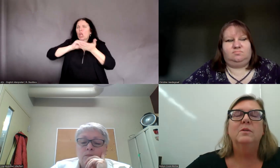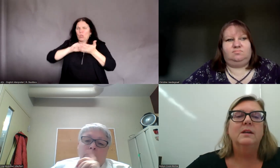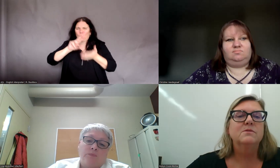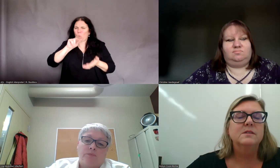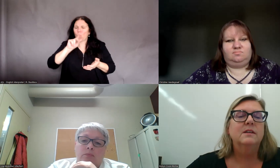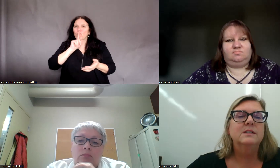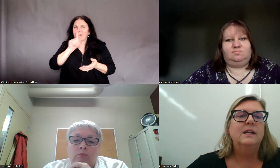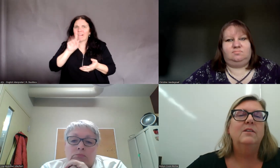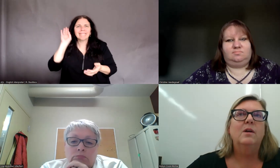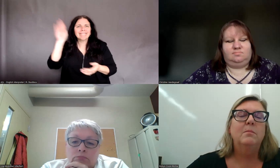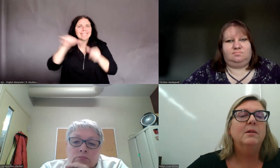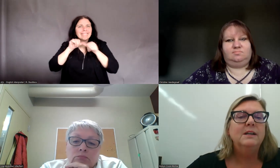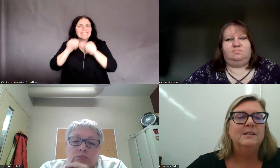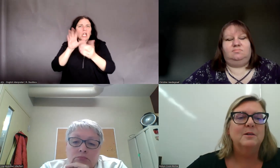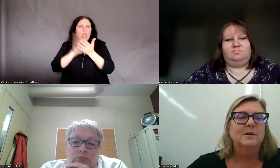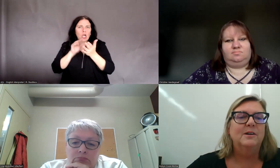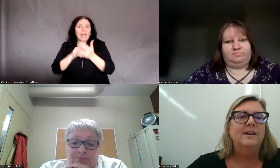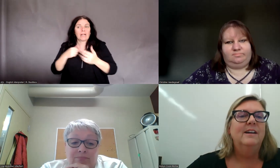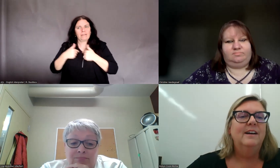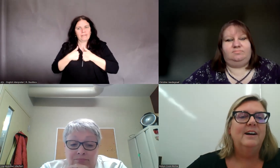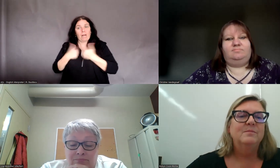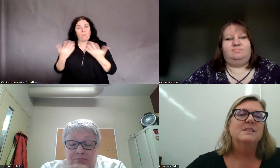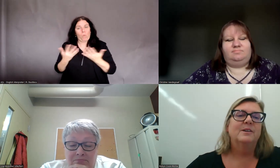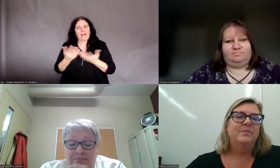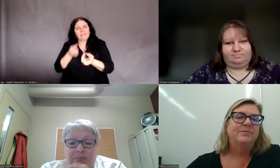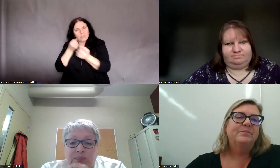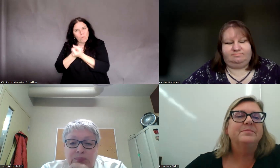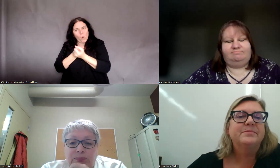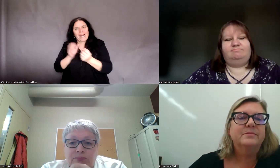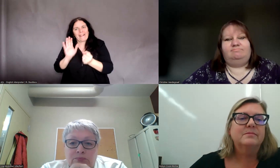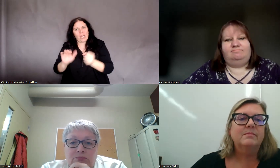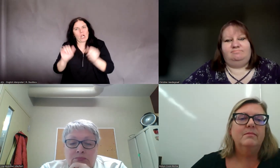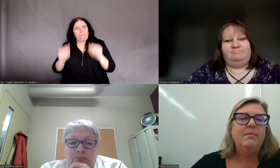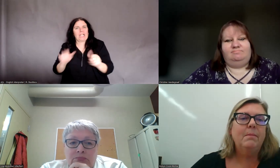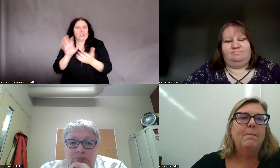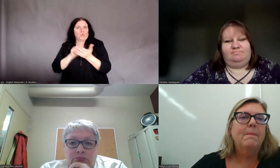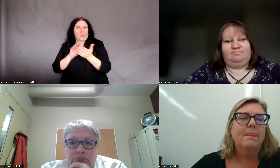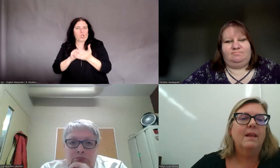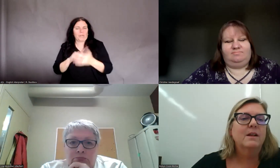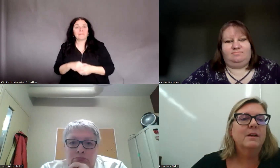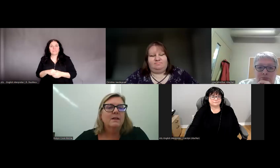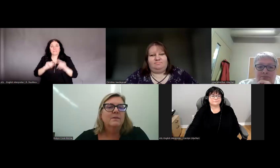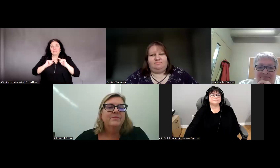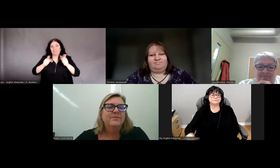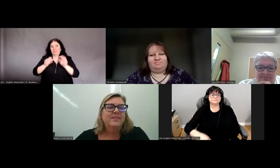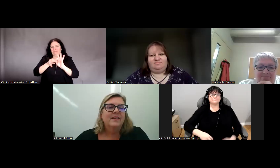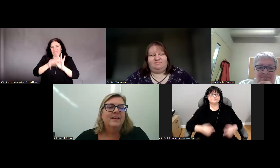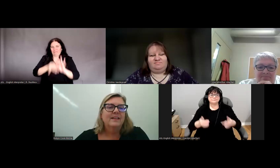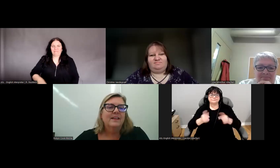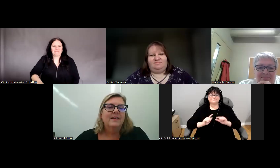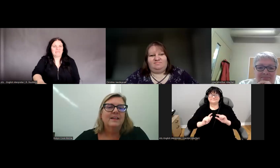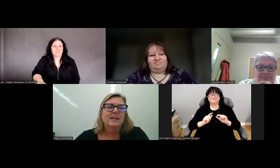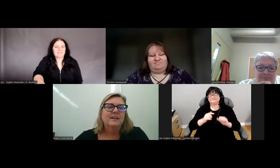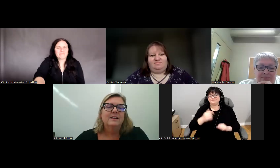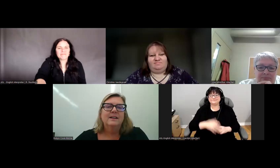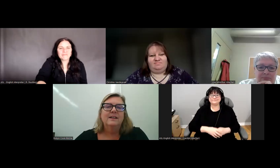you're doing is facilitating their ability to learn. So. I love that. That's a great idea. I